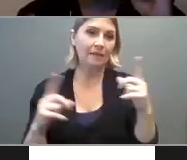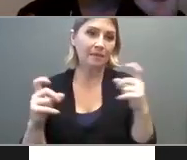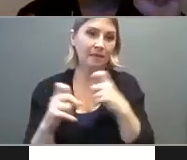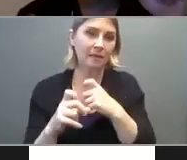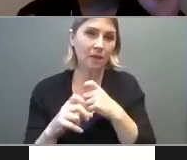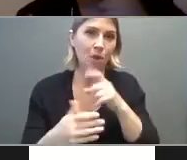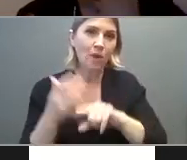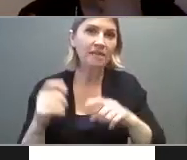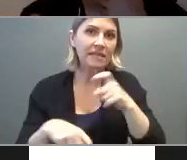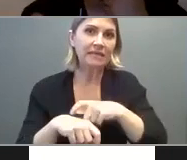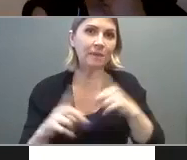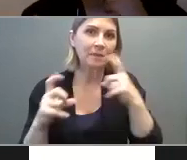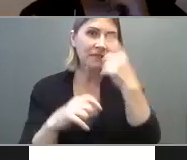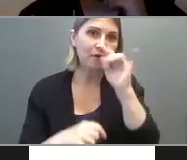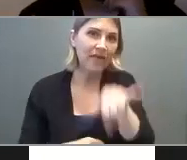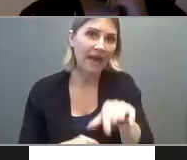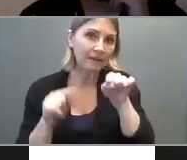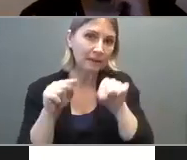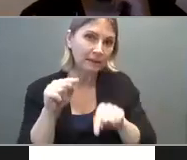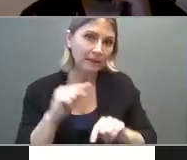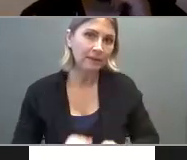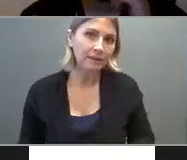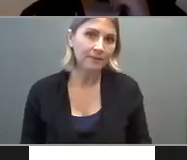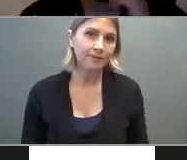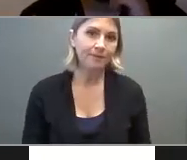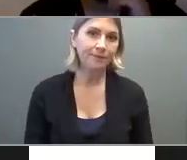time complexity of this recursion tree?